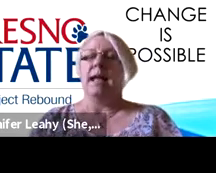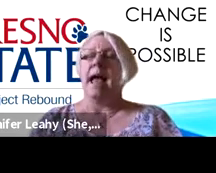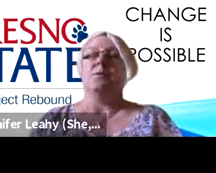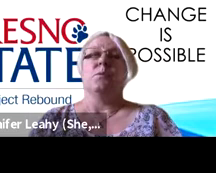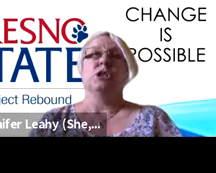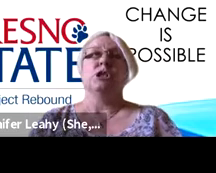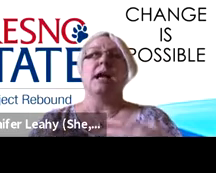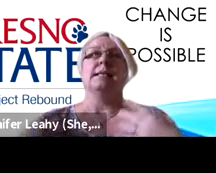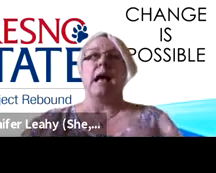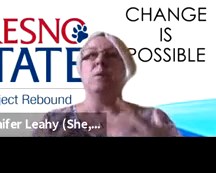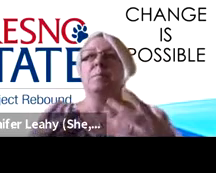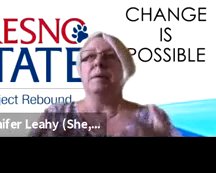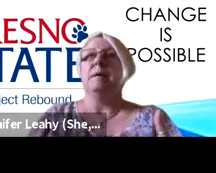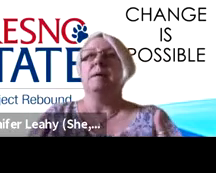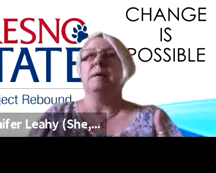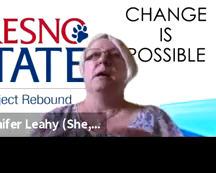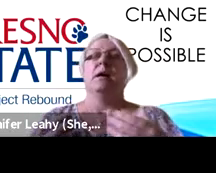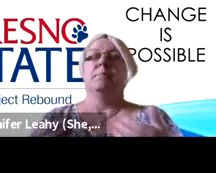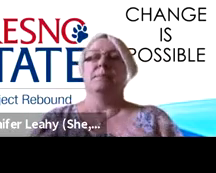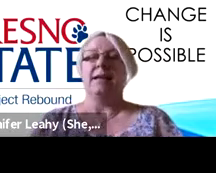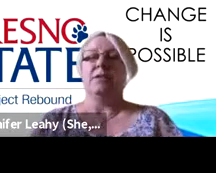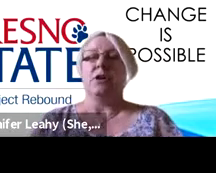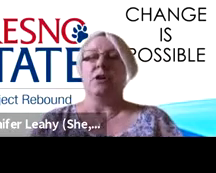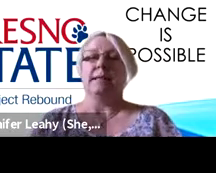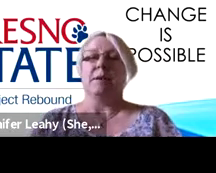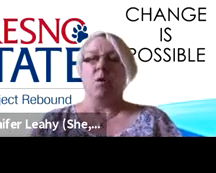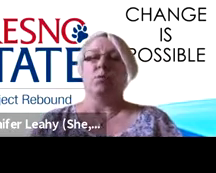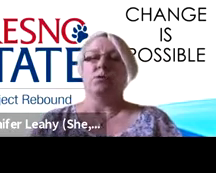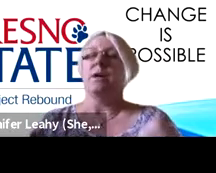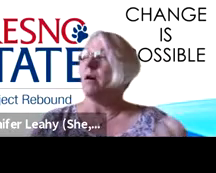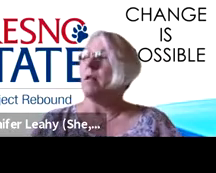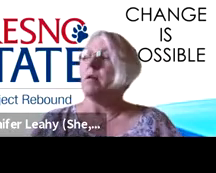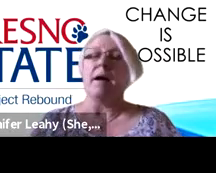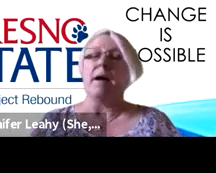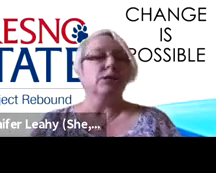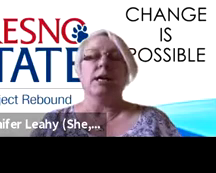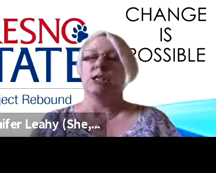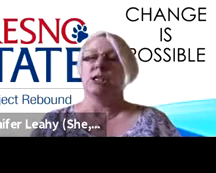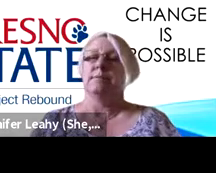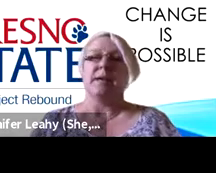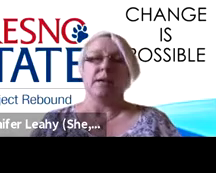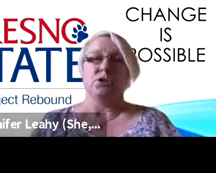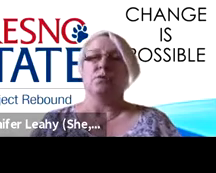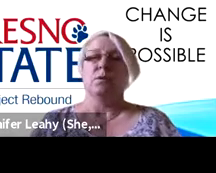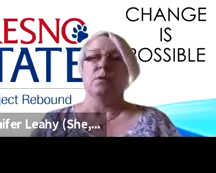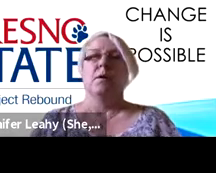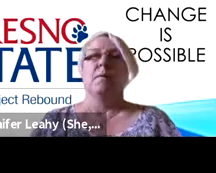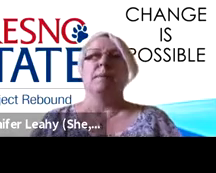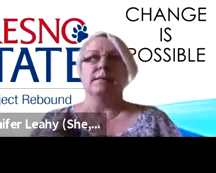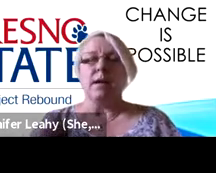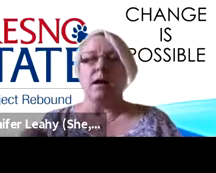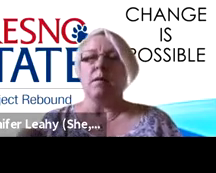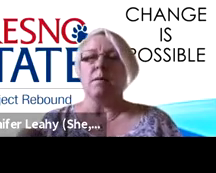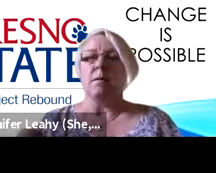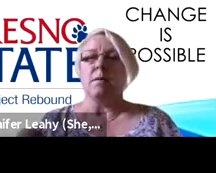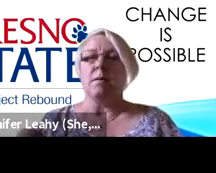State. Again, we're just trying to help people obtain their academic goals. We are all about higher education. That's true. But